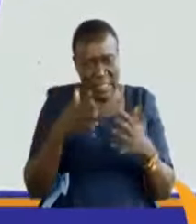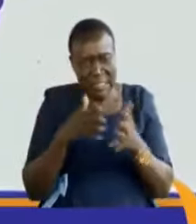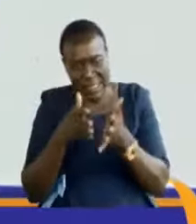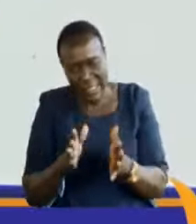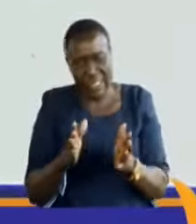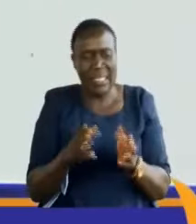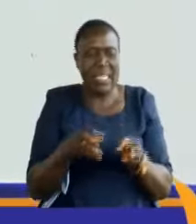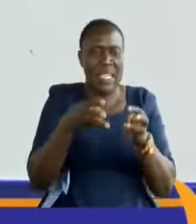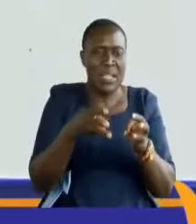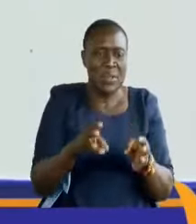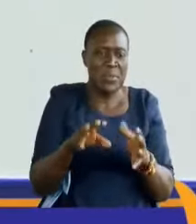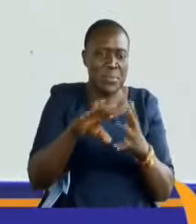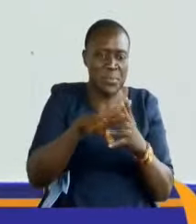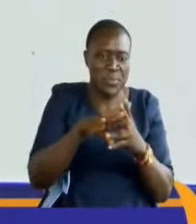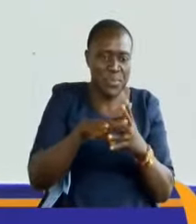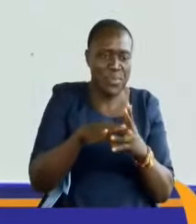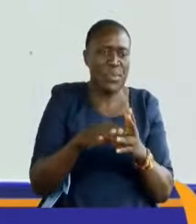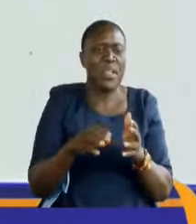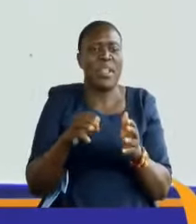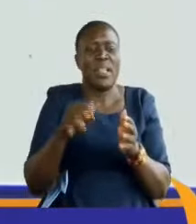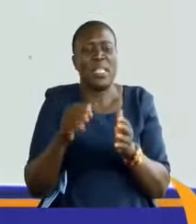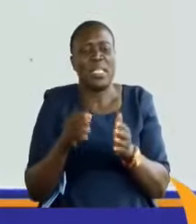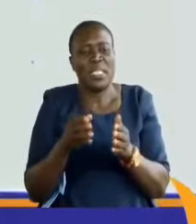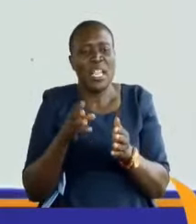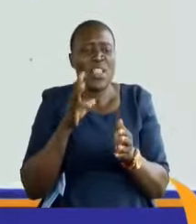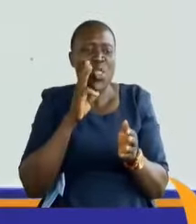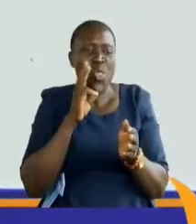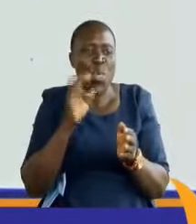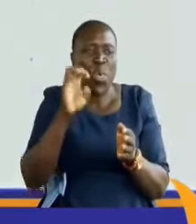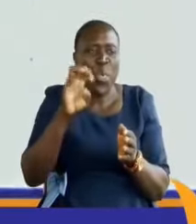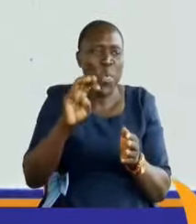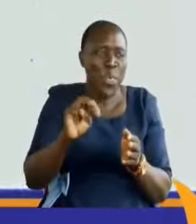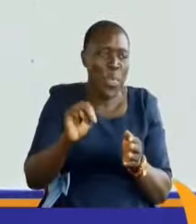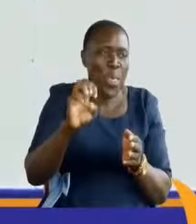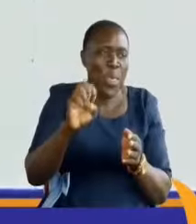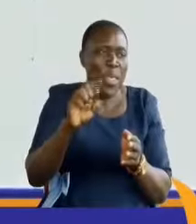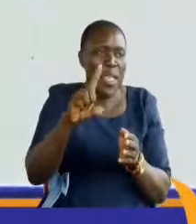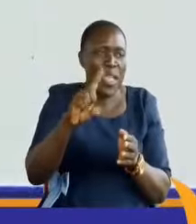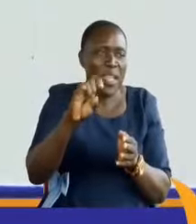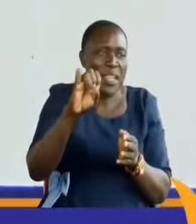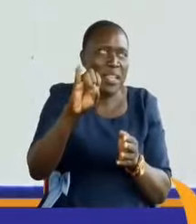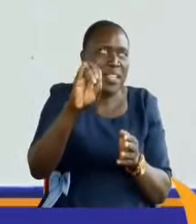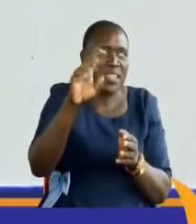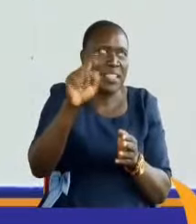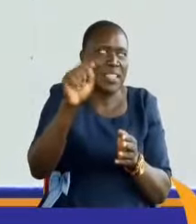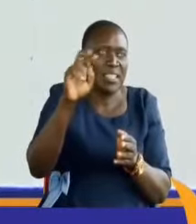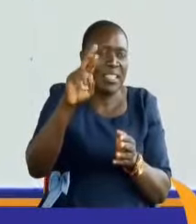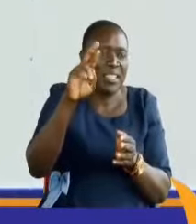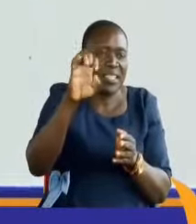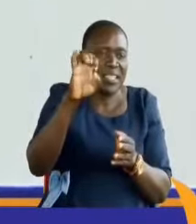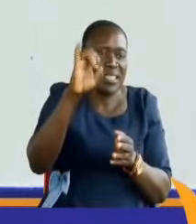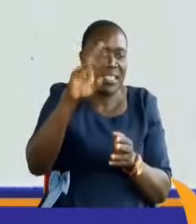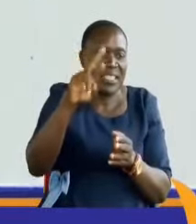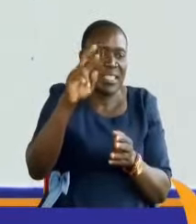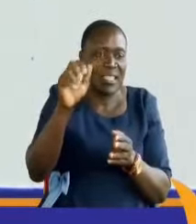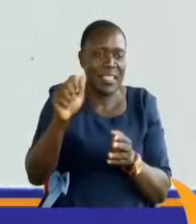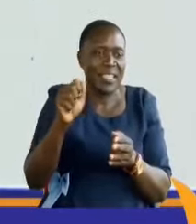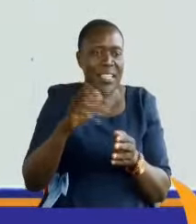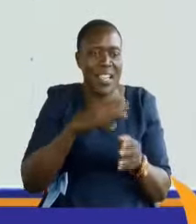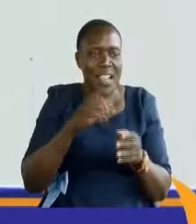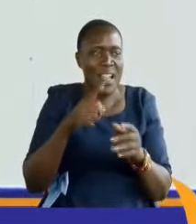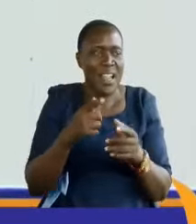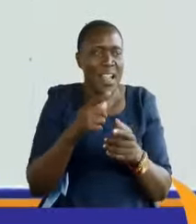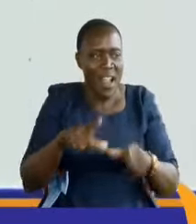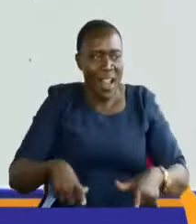between the Mediterranean and Lake Victoria. That is such an earth-shaking, life-changing